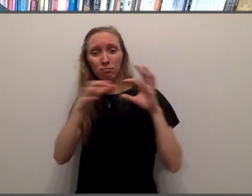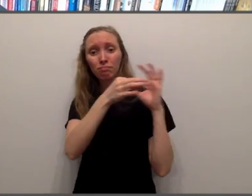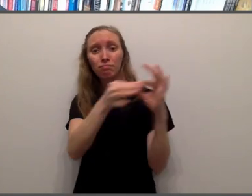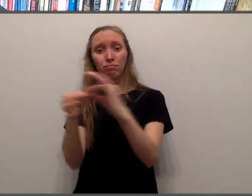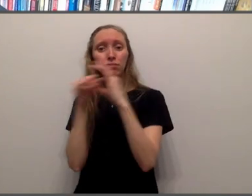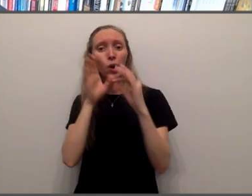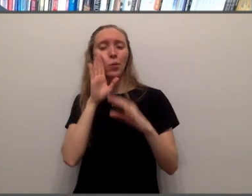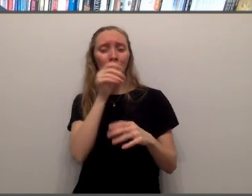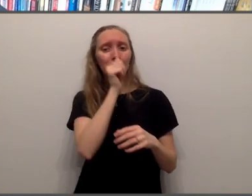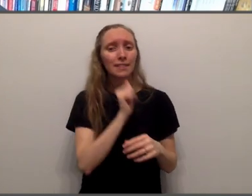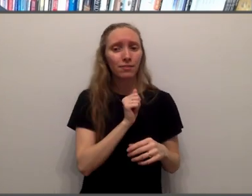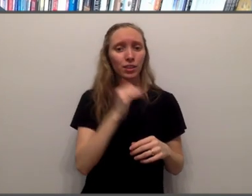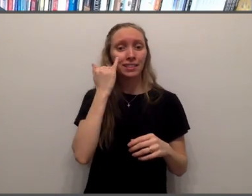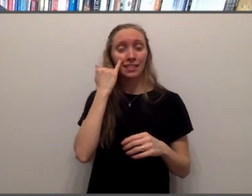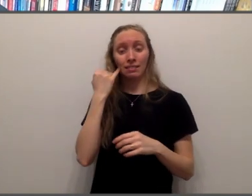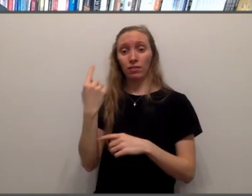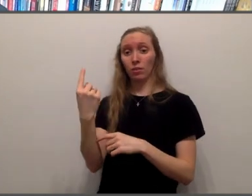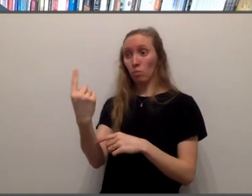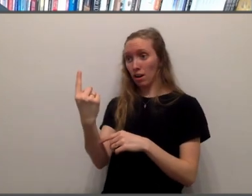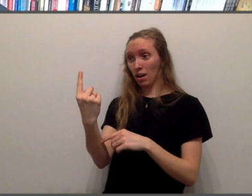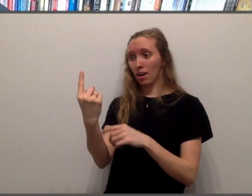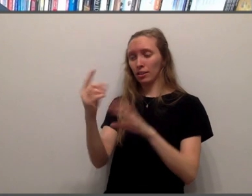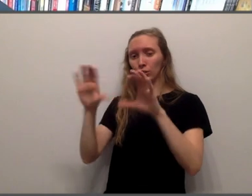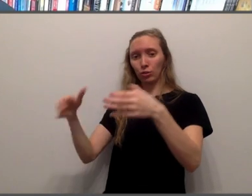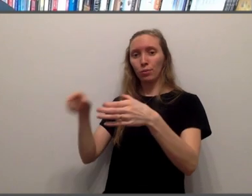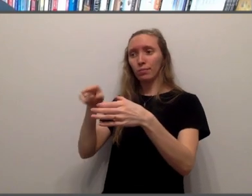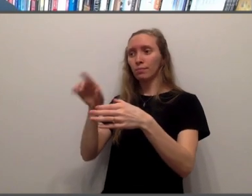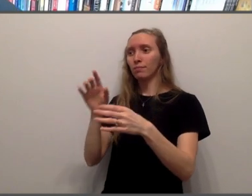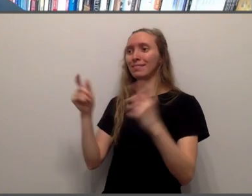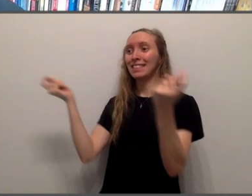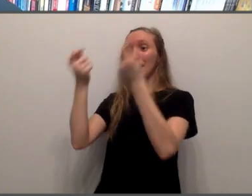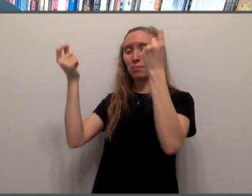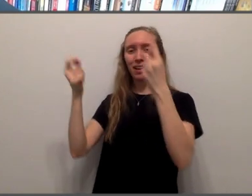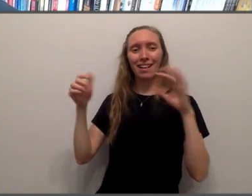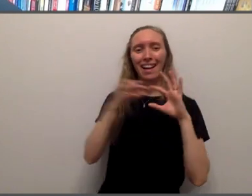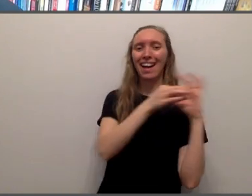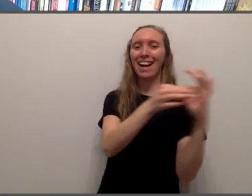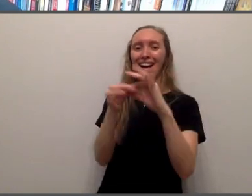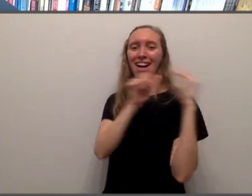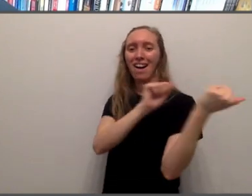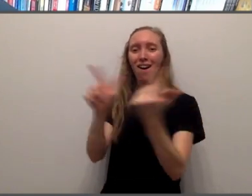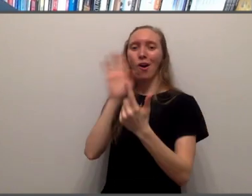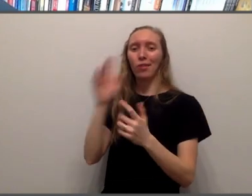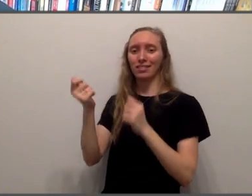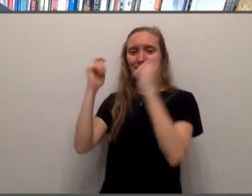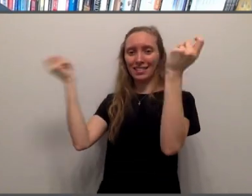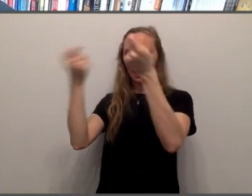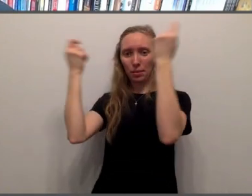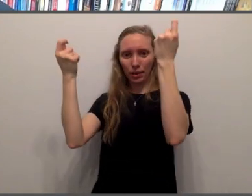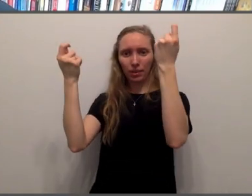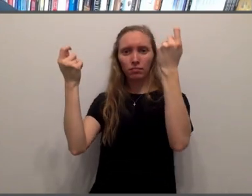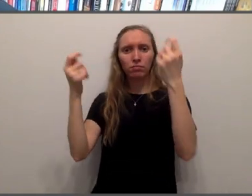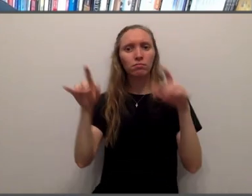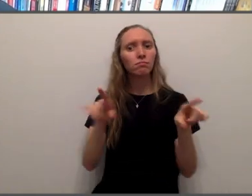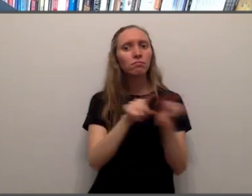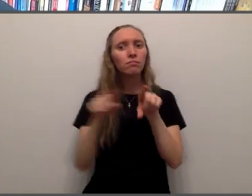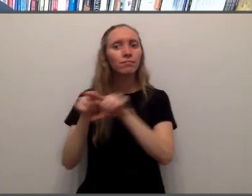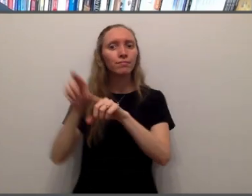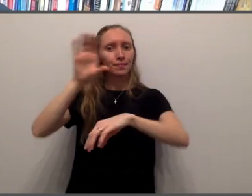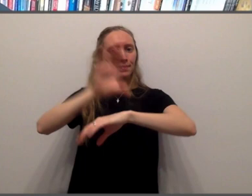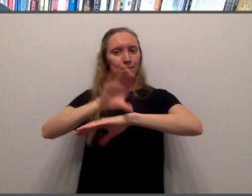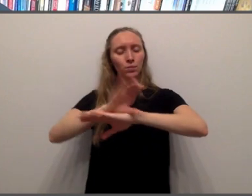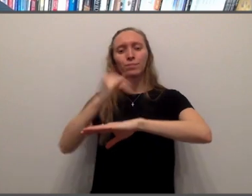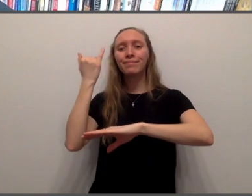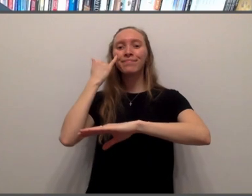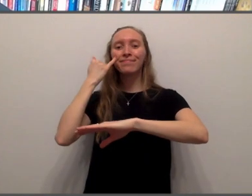body. It's almost to say that when the differently abled are missing from our churches, there's